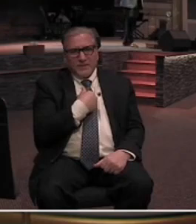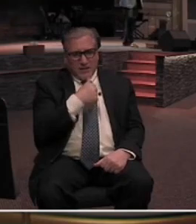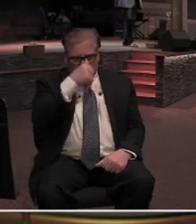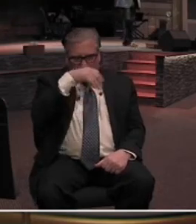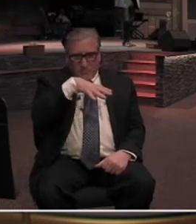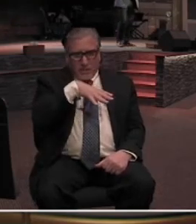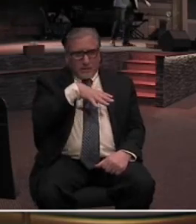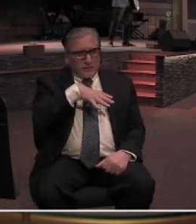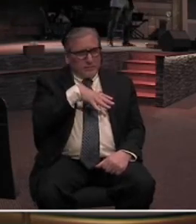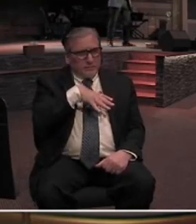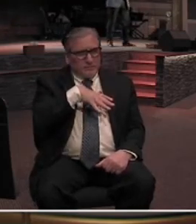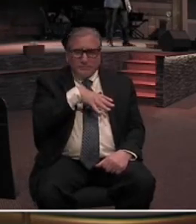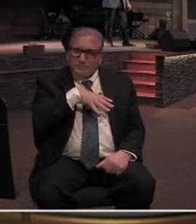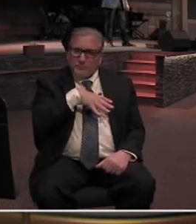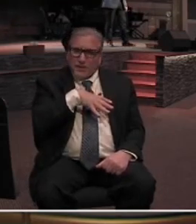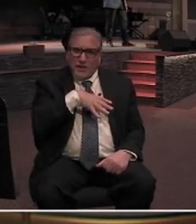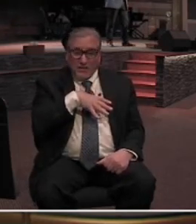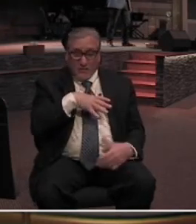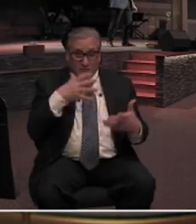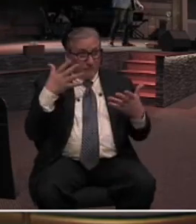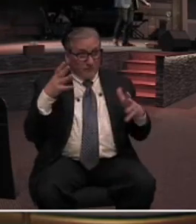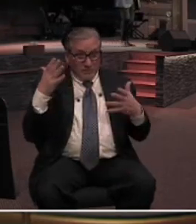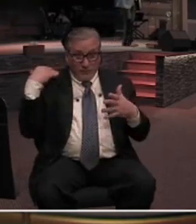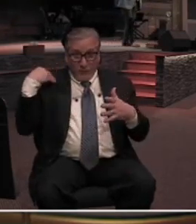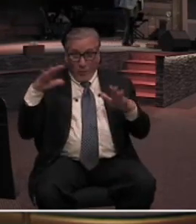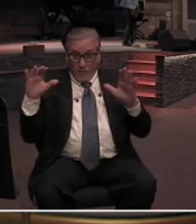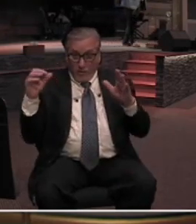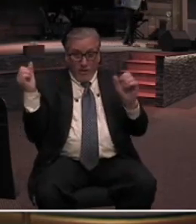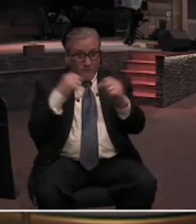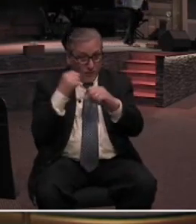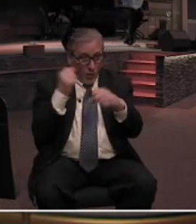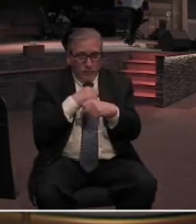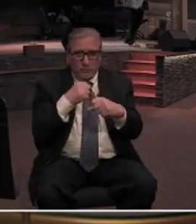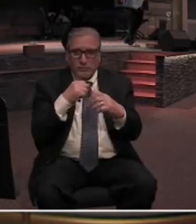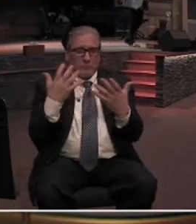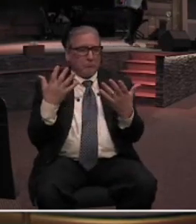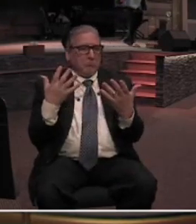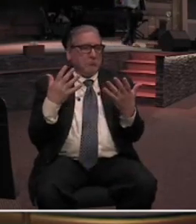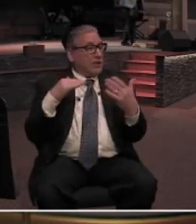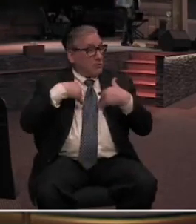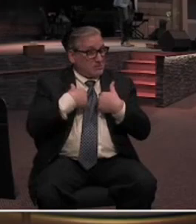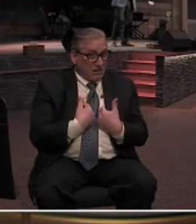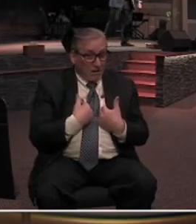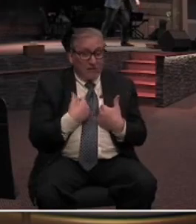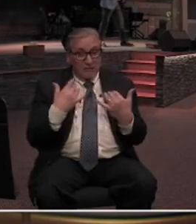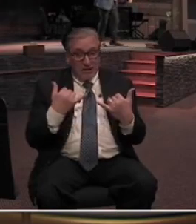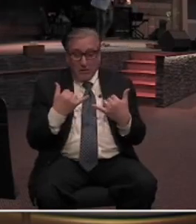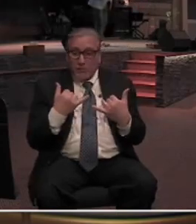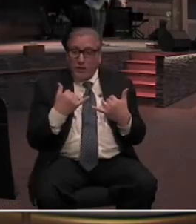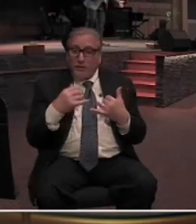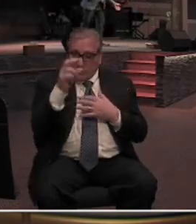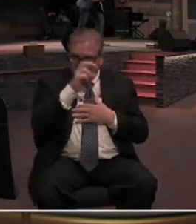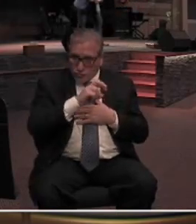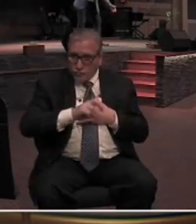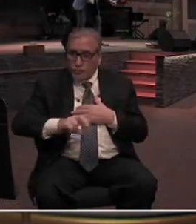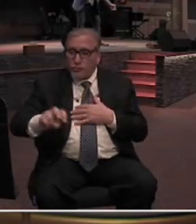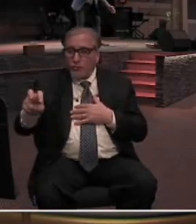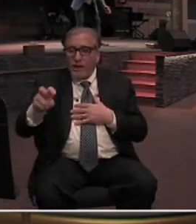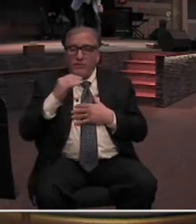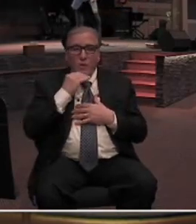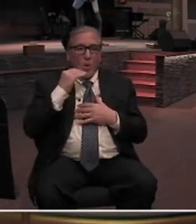These men had fought. These men were tired. These men now traveled from that point